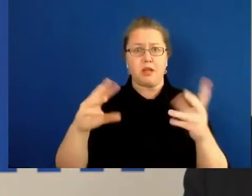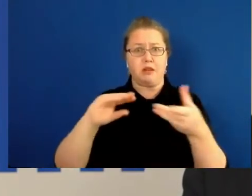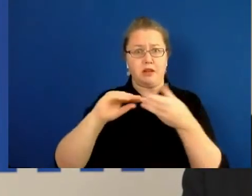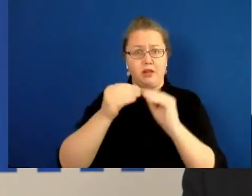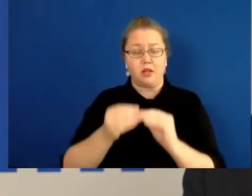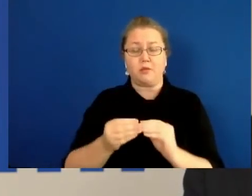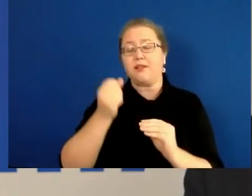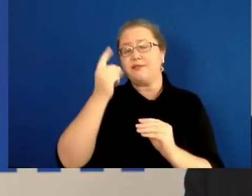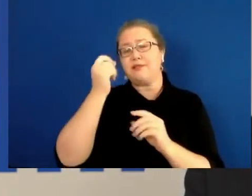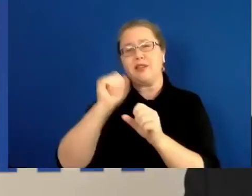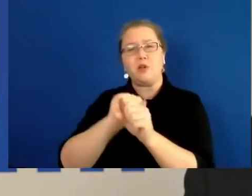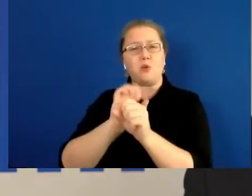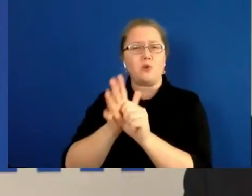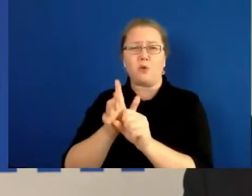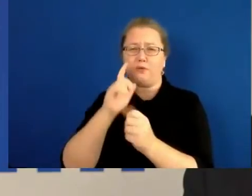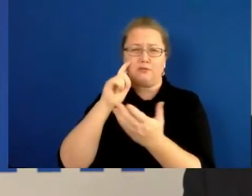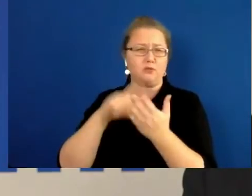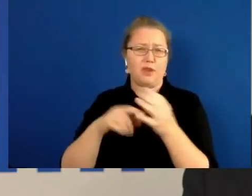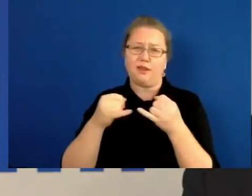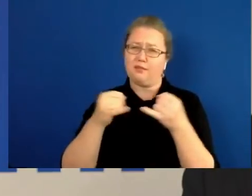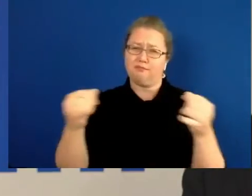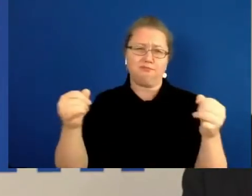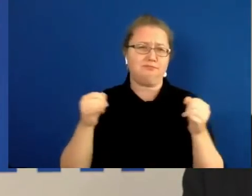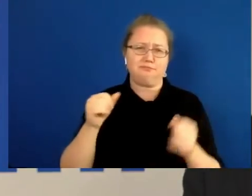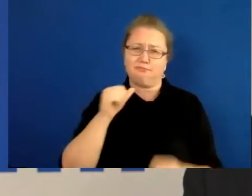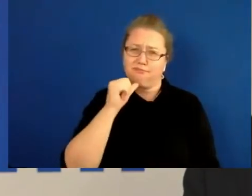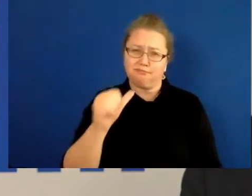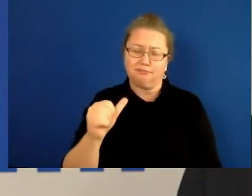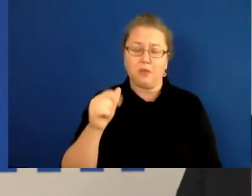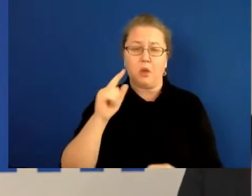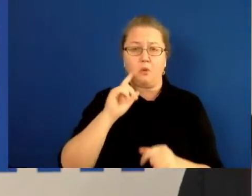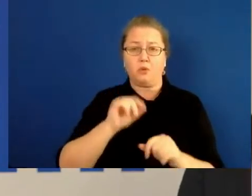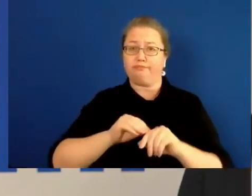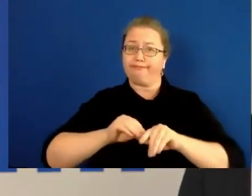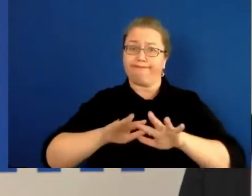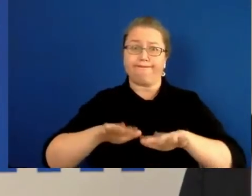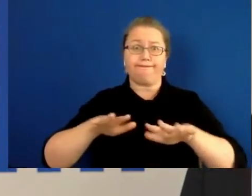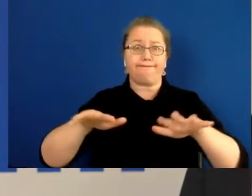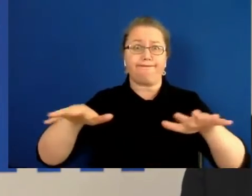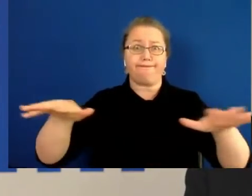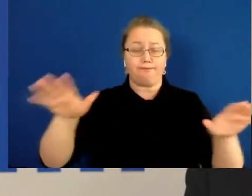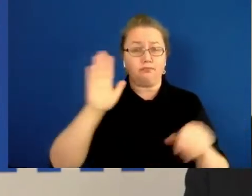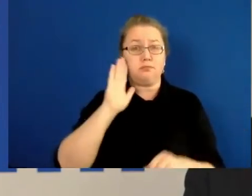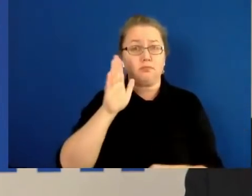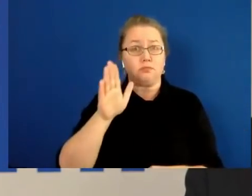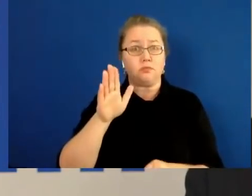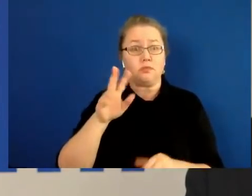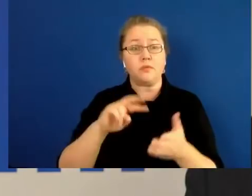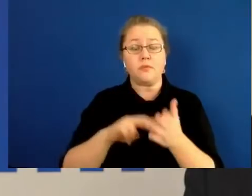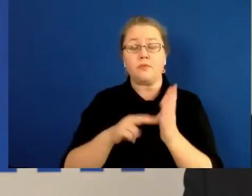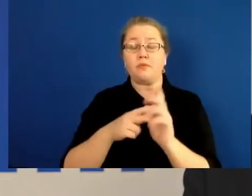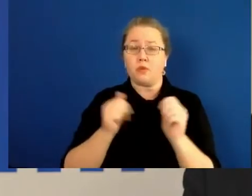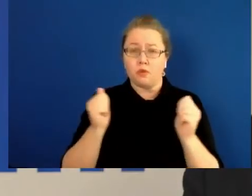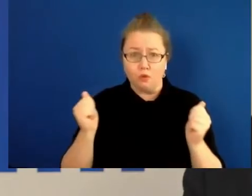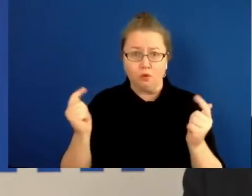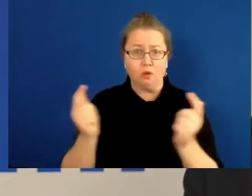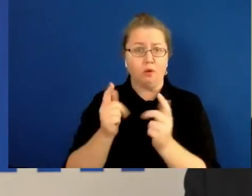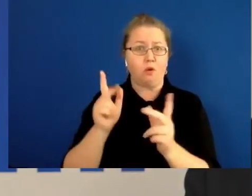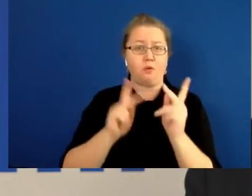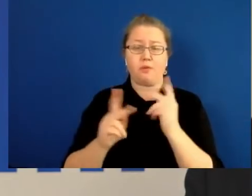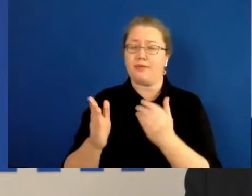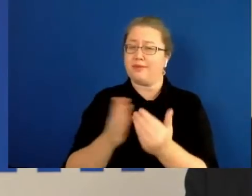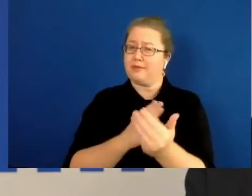ones, our communities, and our health system. Fraser Health is BC's most populous health authority and